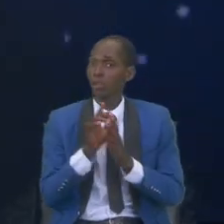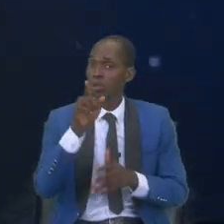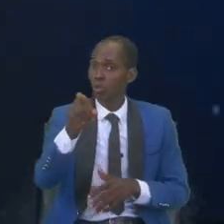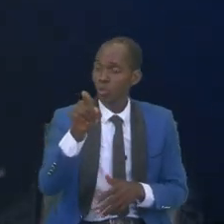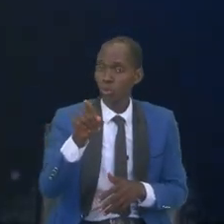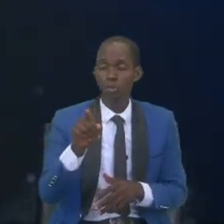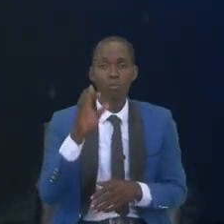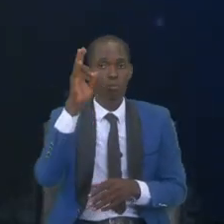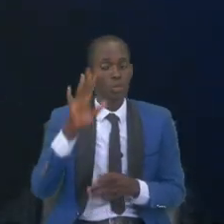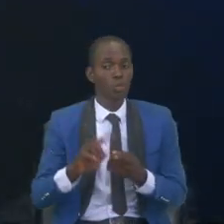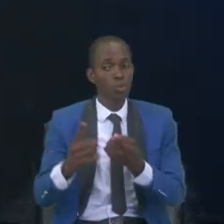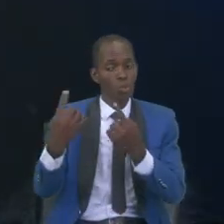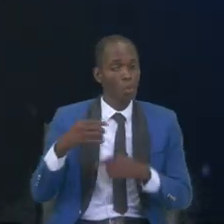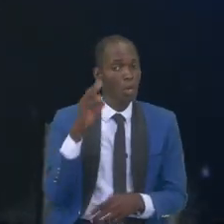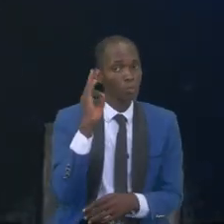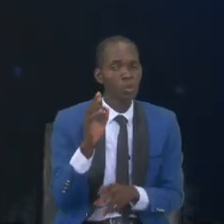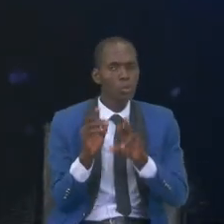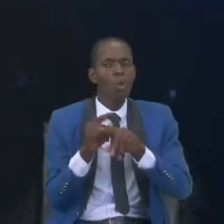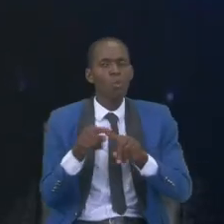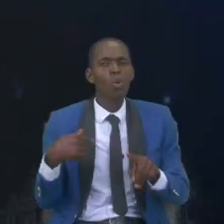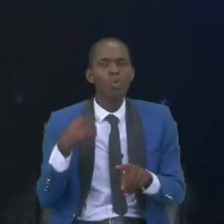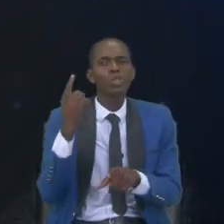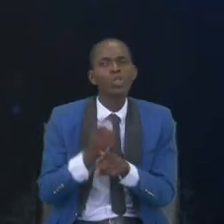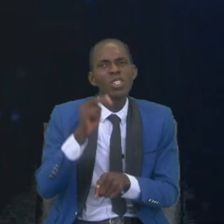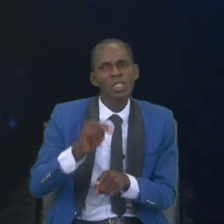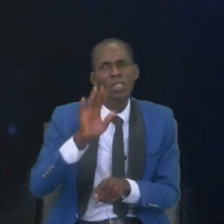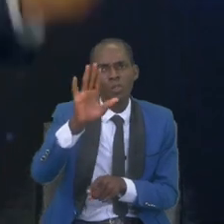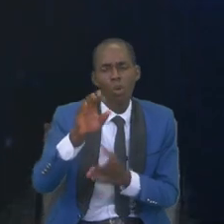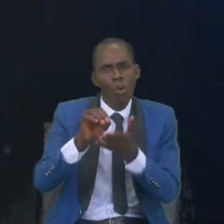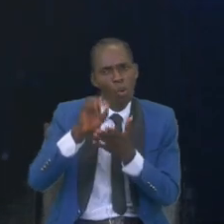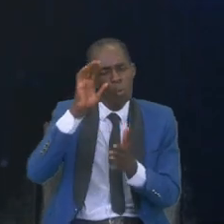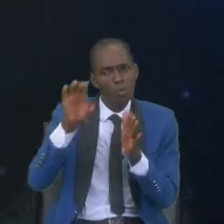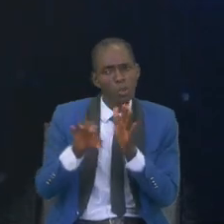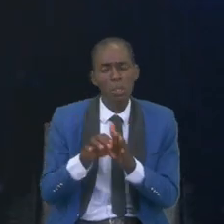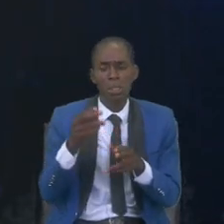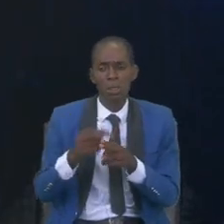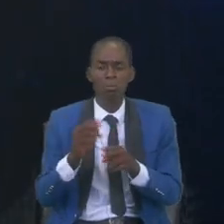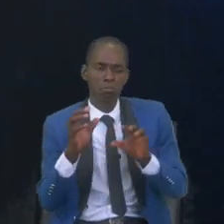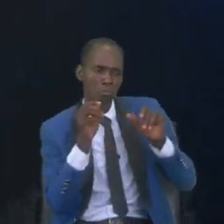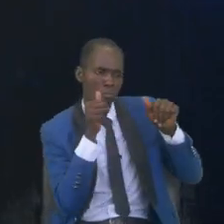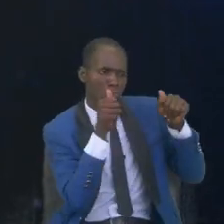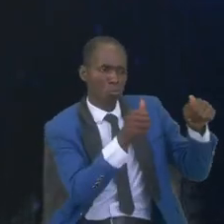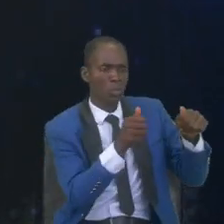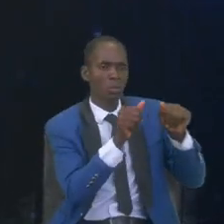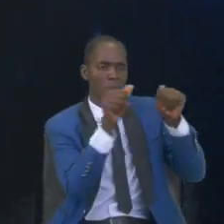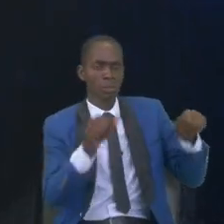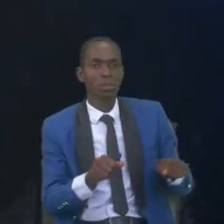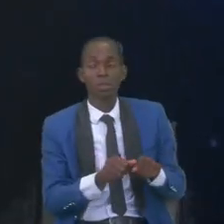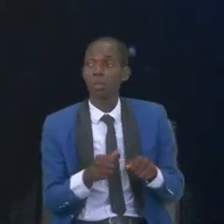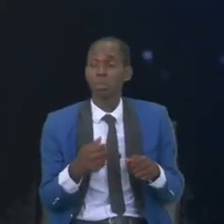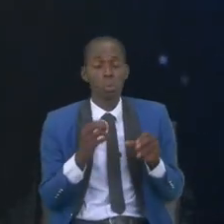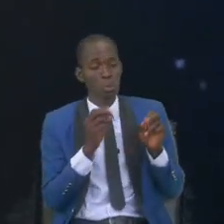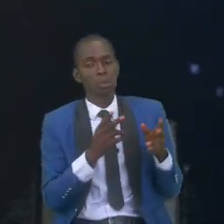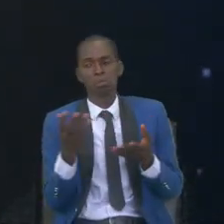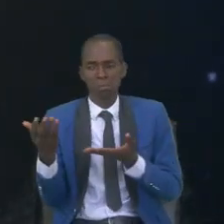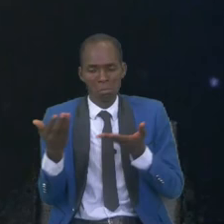meeting, please. But we need your picture. Can we put your picture on the poster? I said, all right. So they put my picture there. And they put the